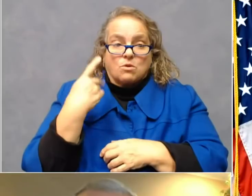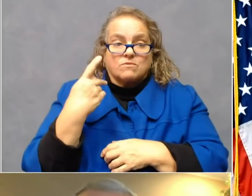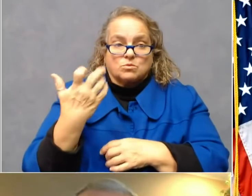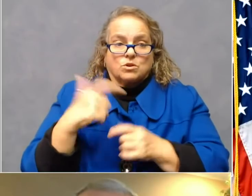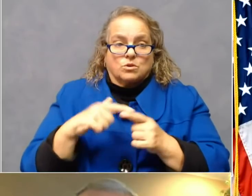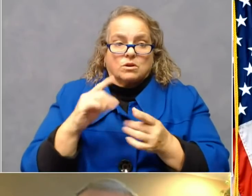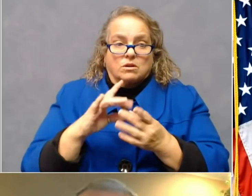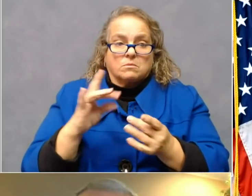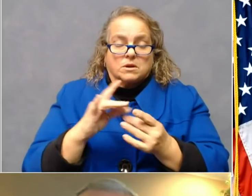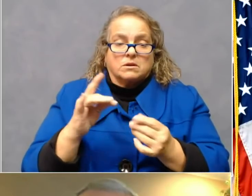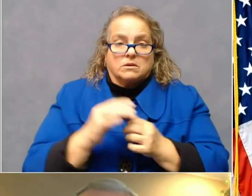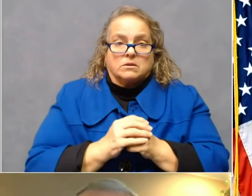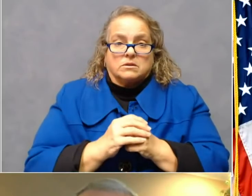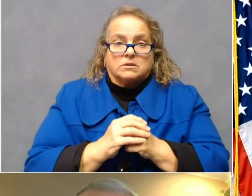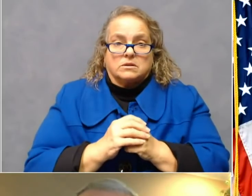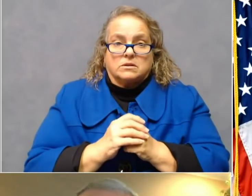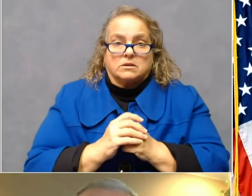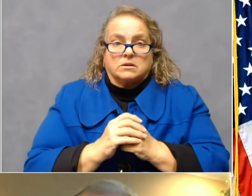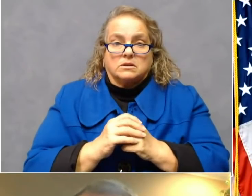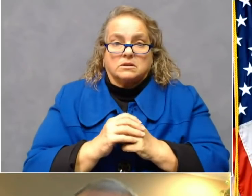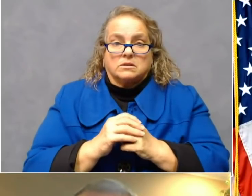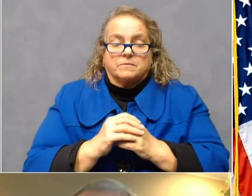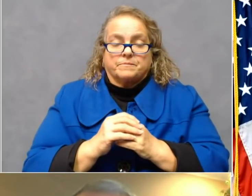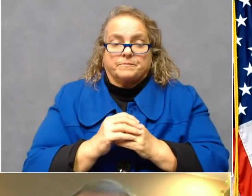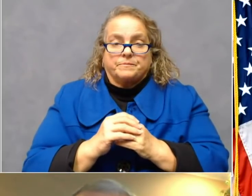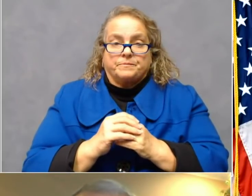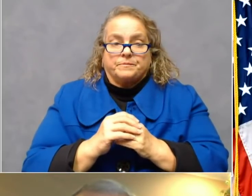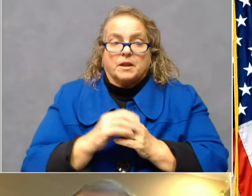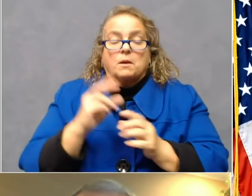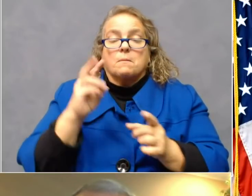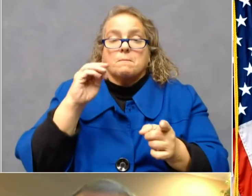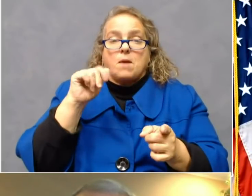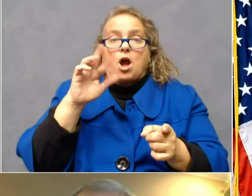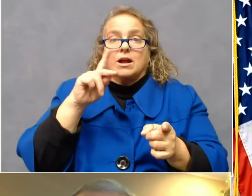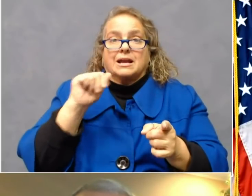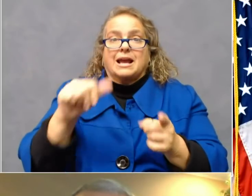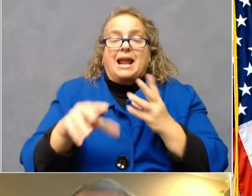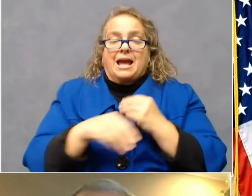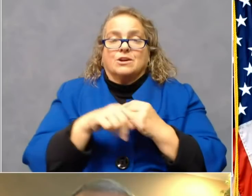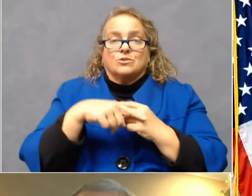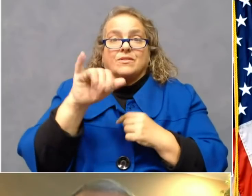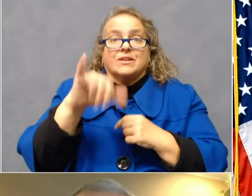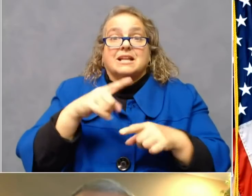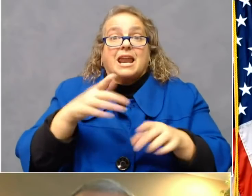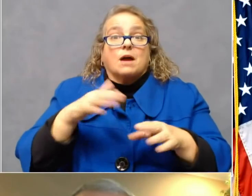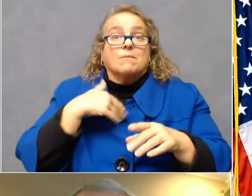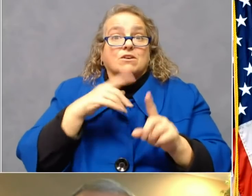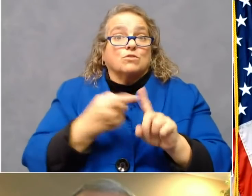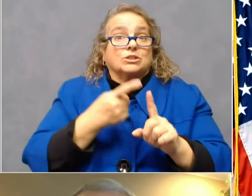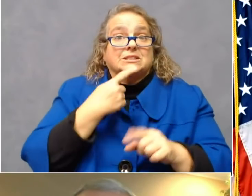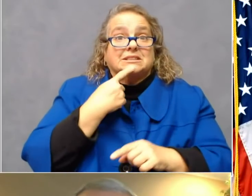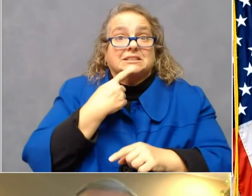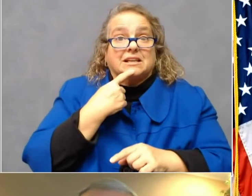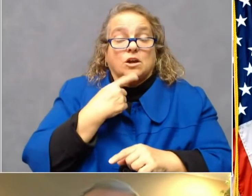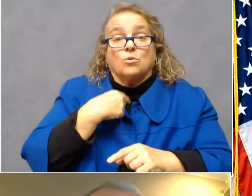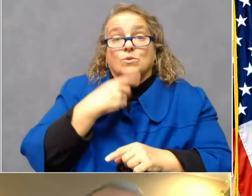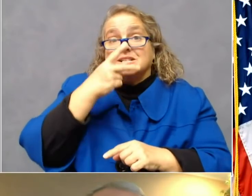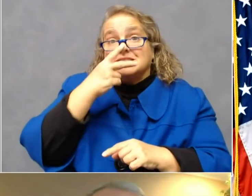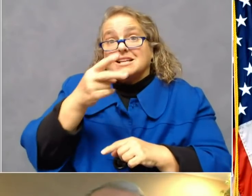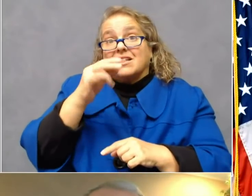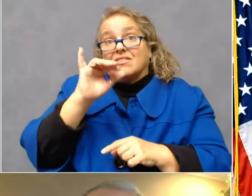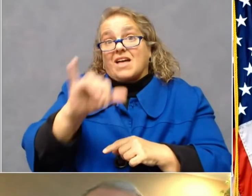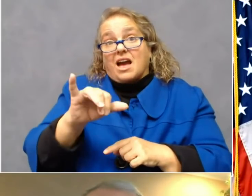on this one, and Mark can as well. Let me first say that we're seeing this narrative pushed all over the